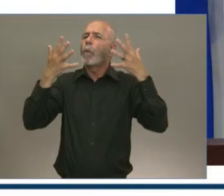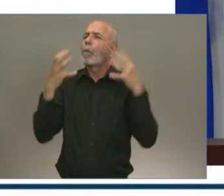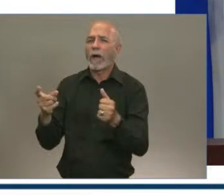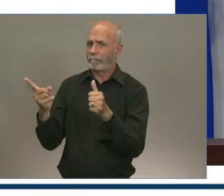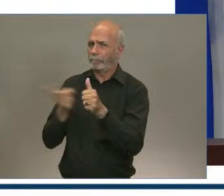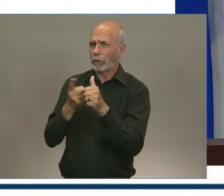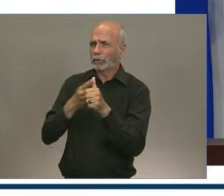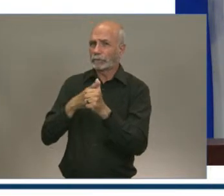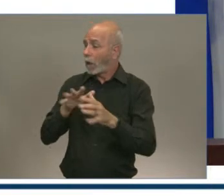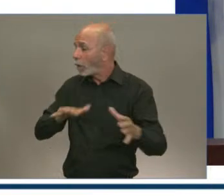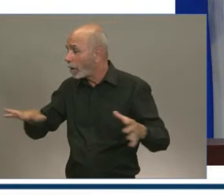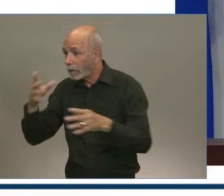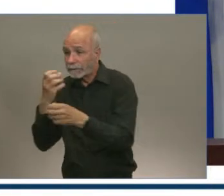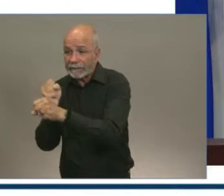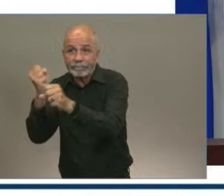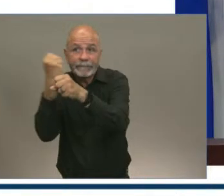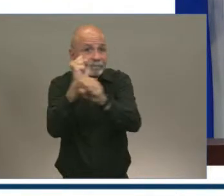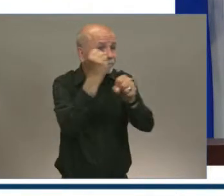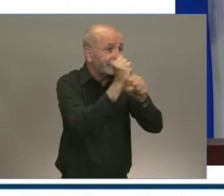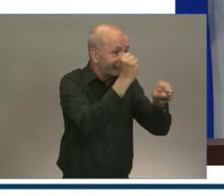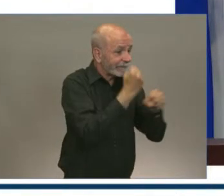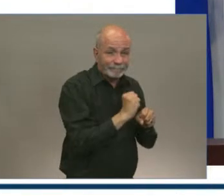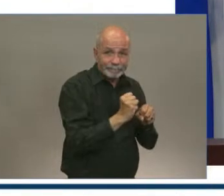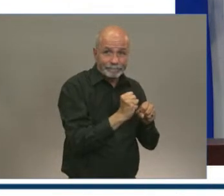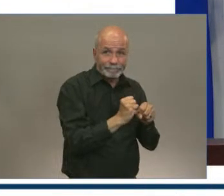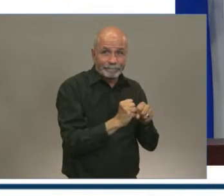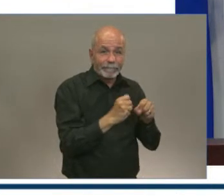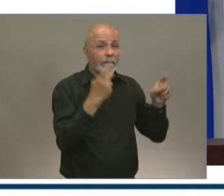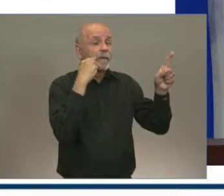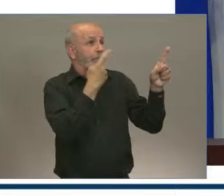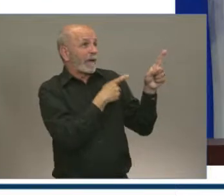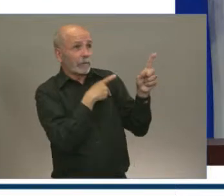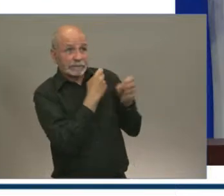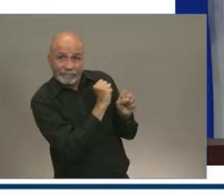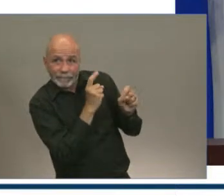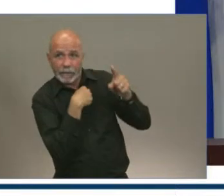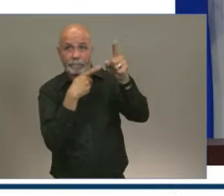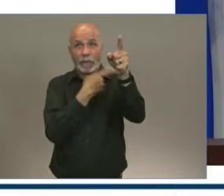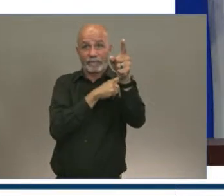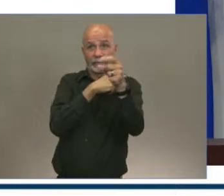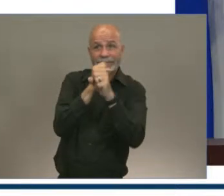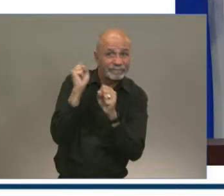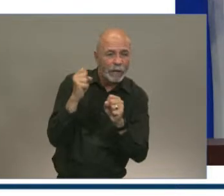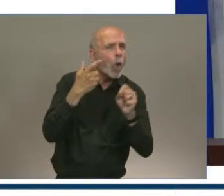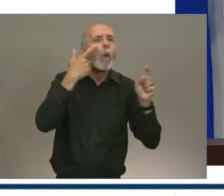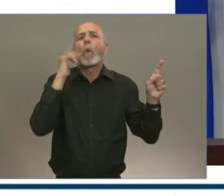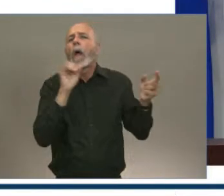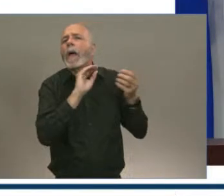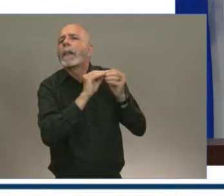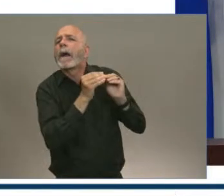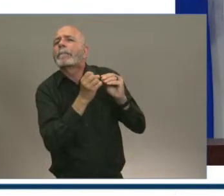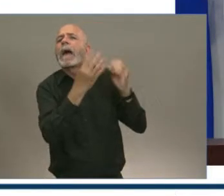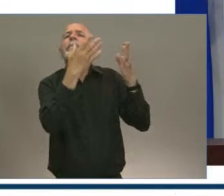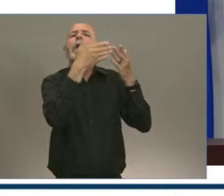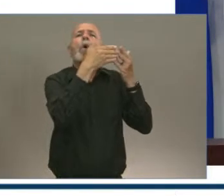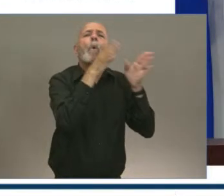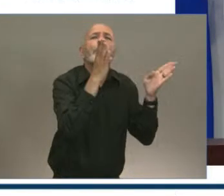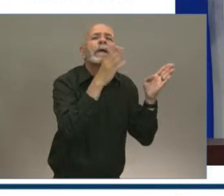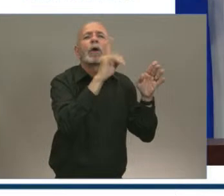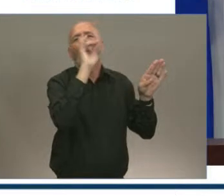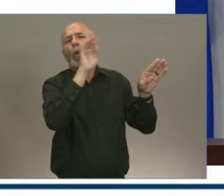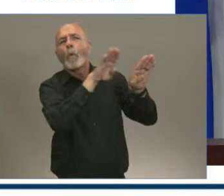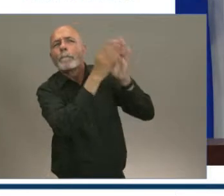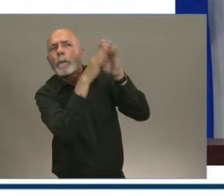will depend on how each province approaches the reopening plan. We are all working together and with our public health